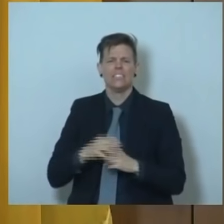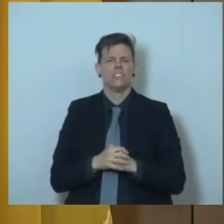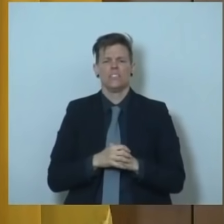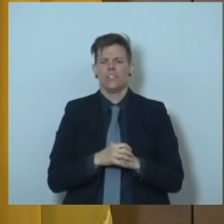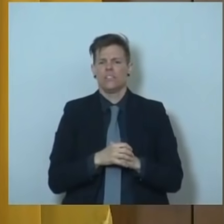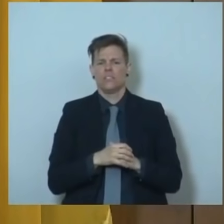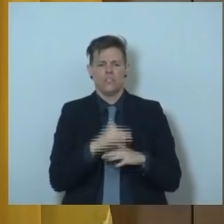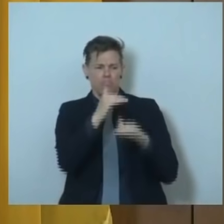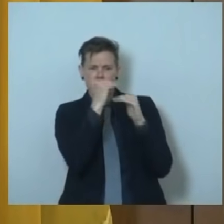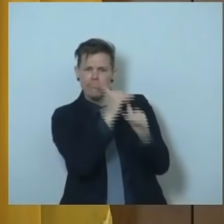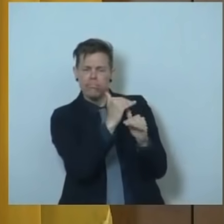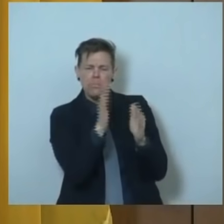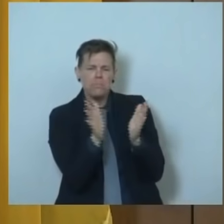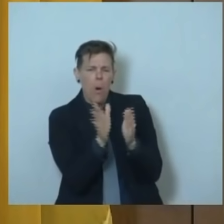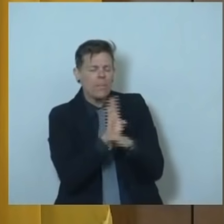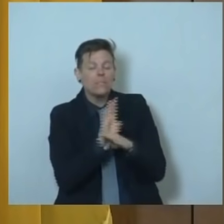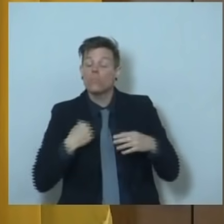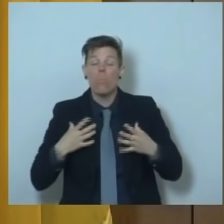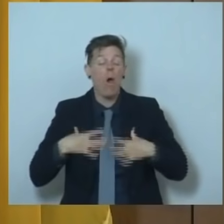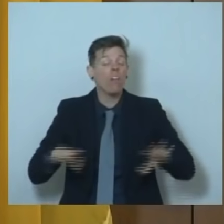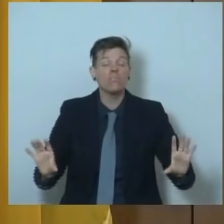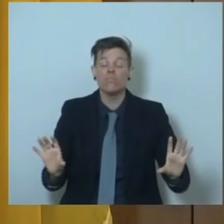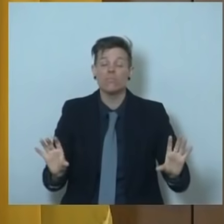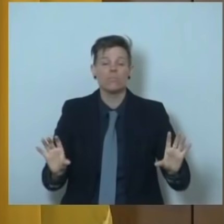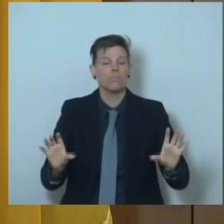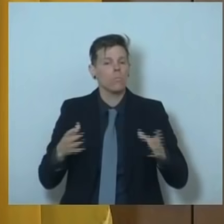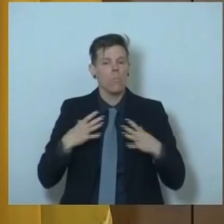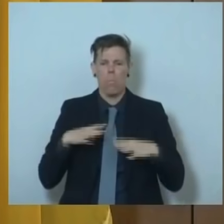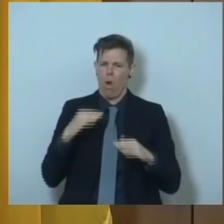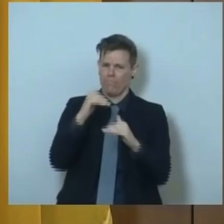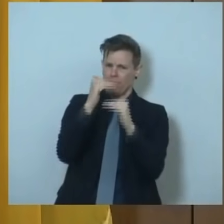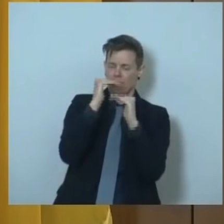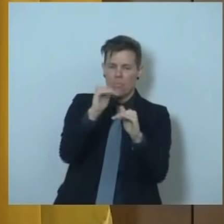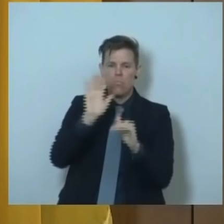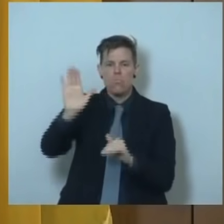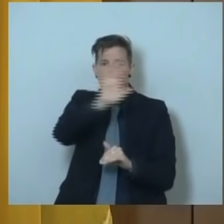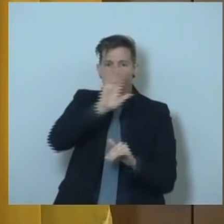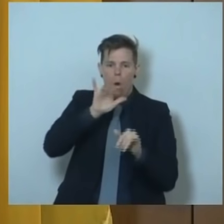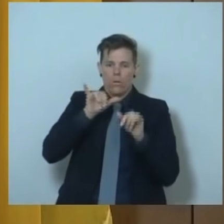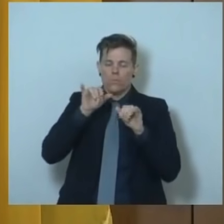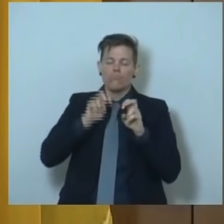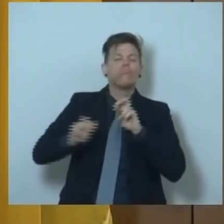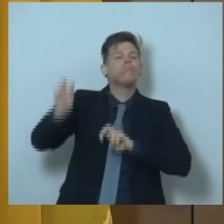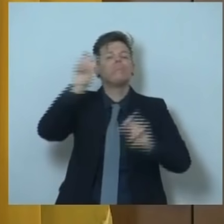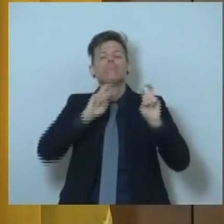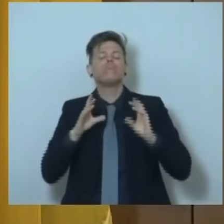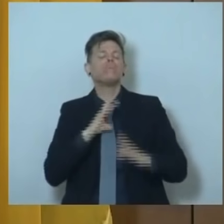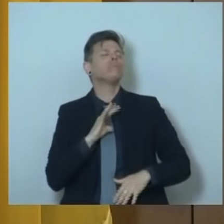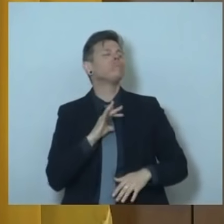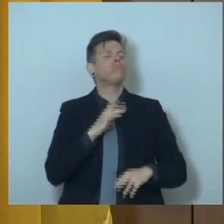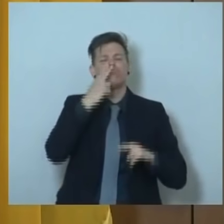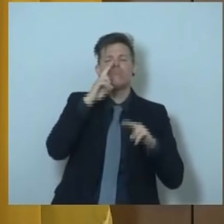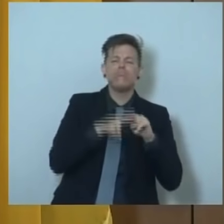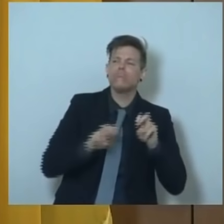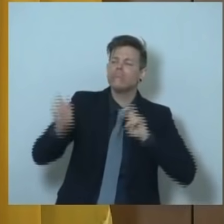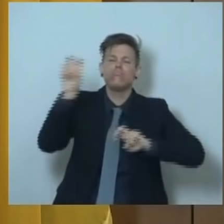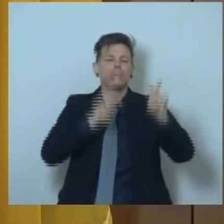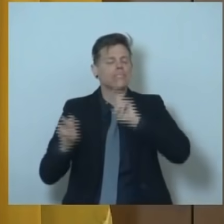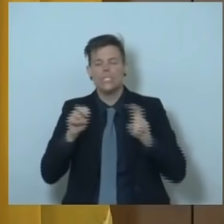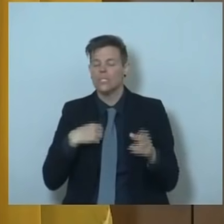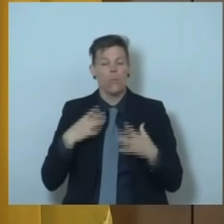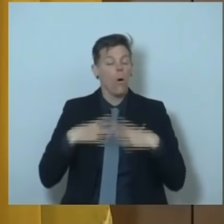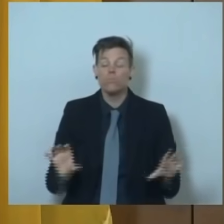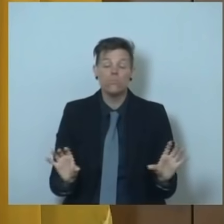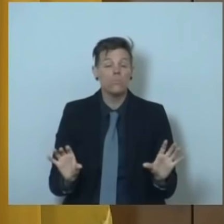allow people to move about freely in their communities. And probably